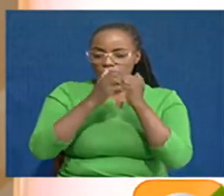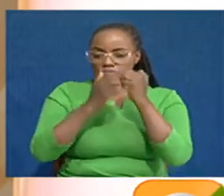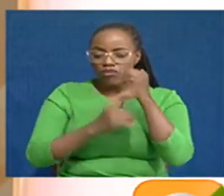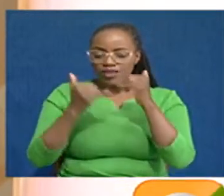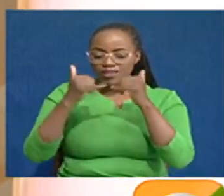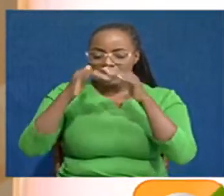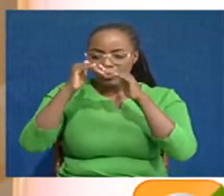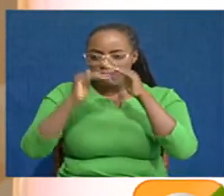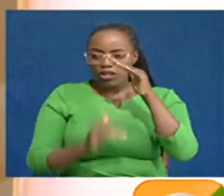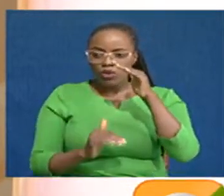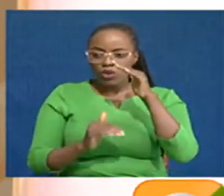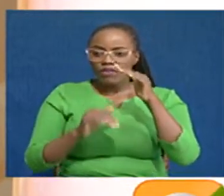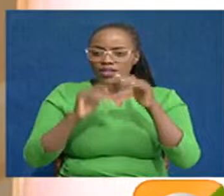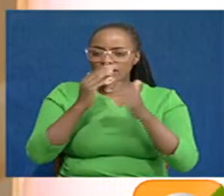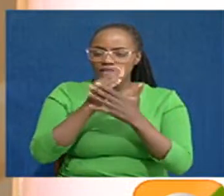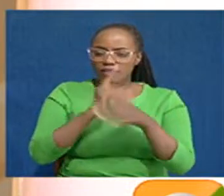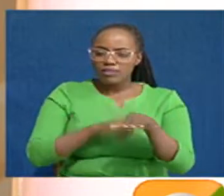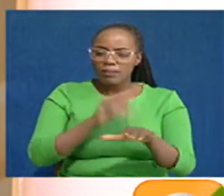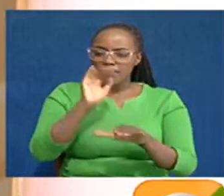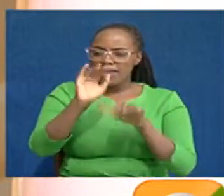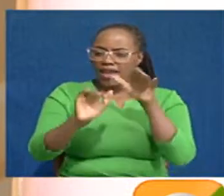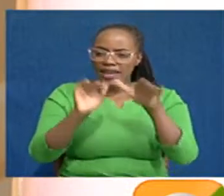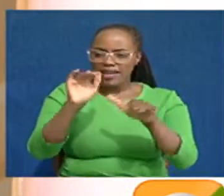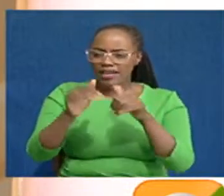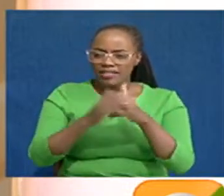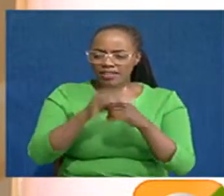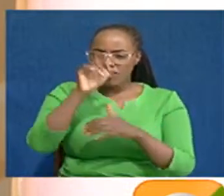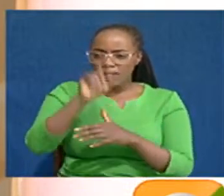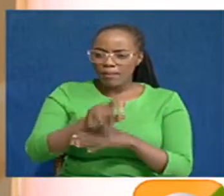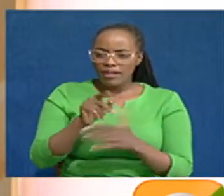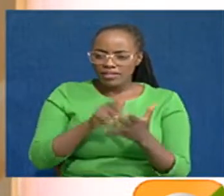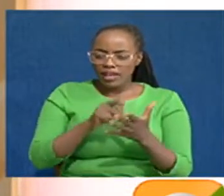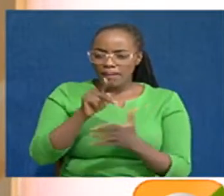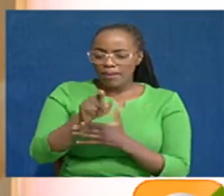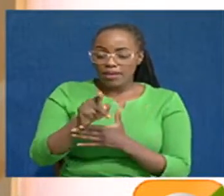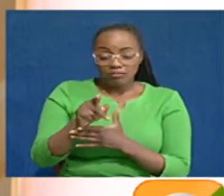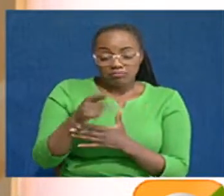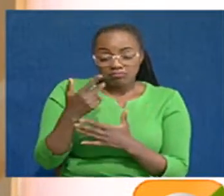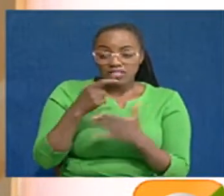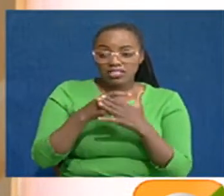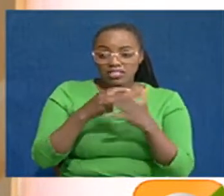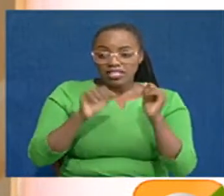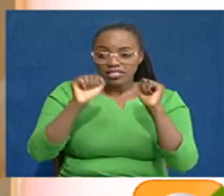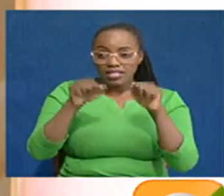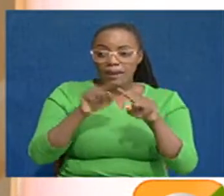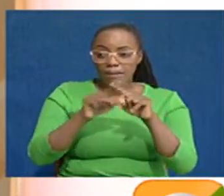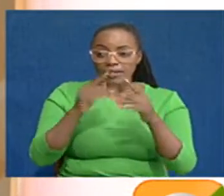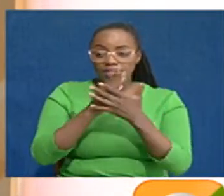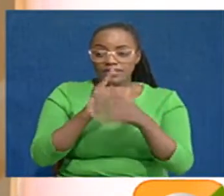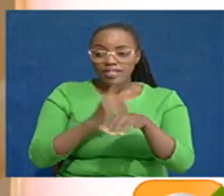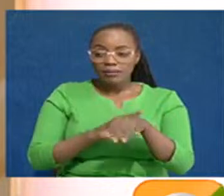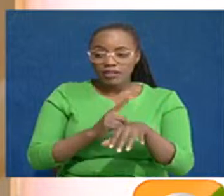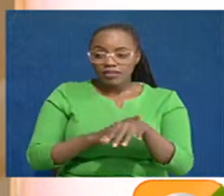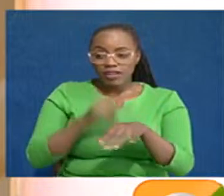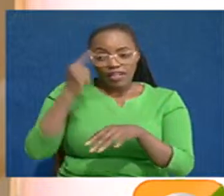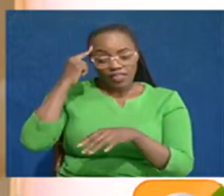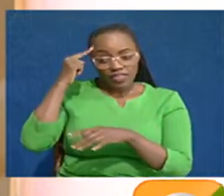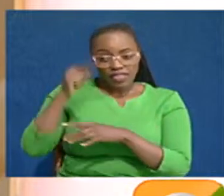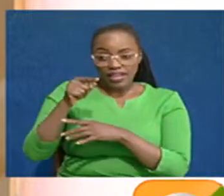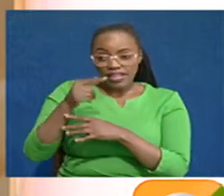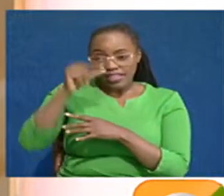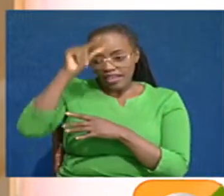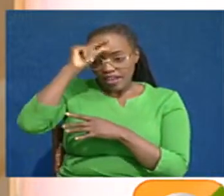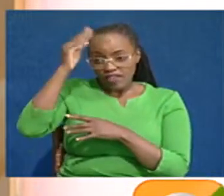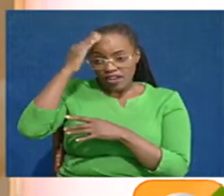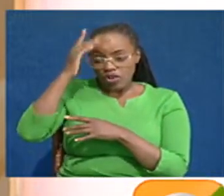And sometimes I ask, look, we must pay to Caesar what is Caesar's. But sometimes I think Caesar doesn't know who